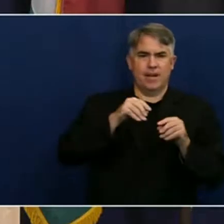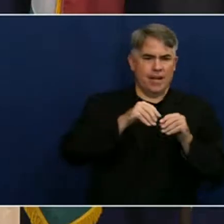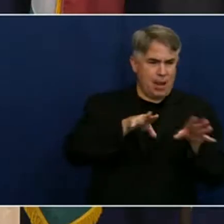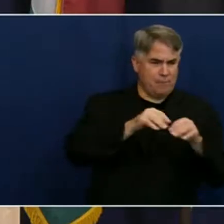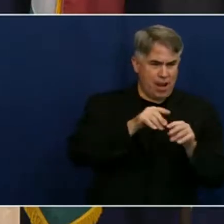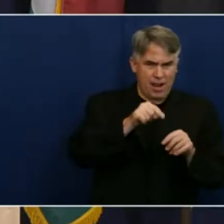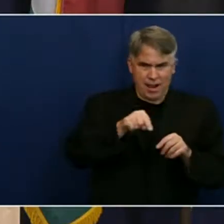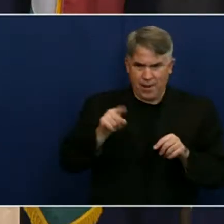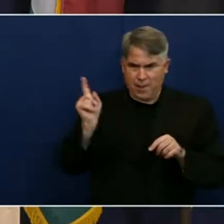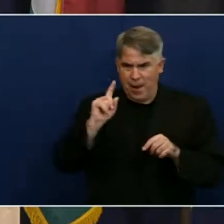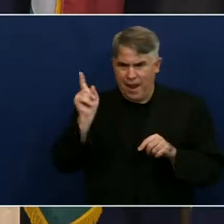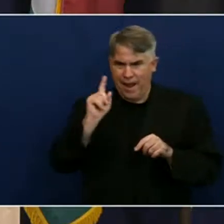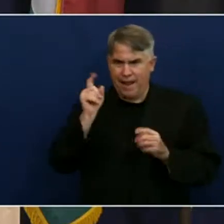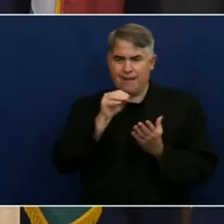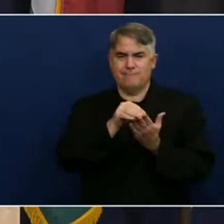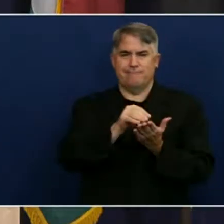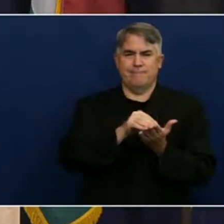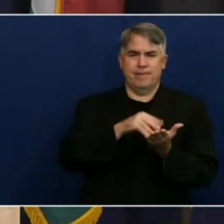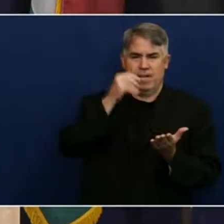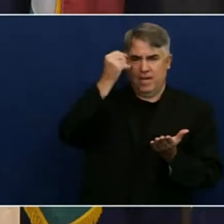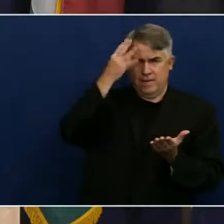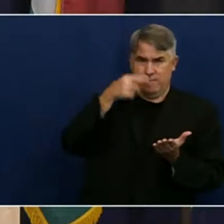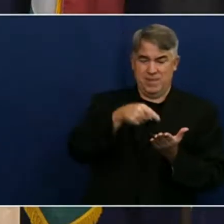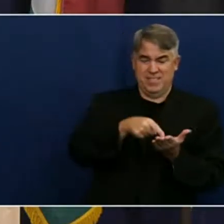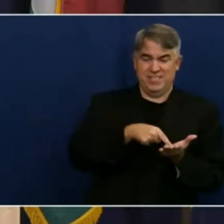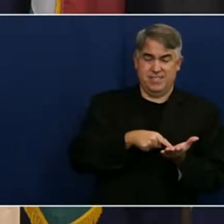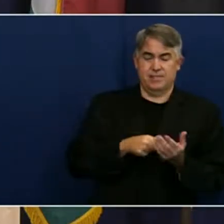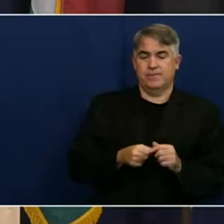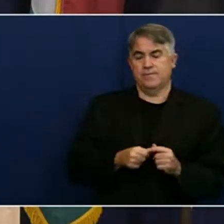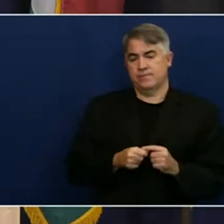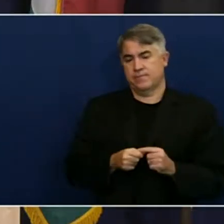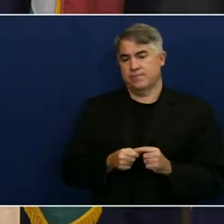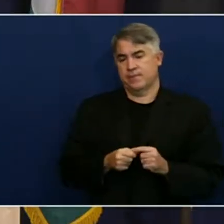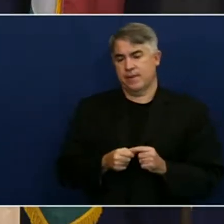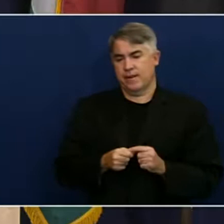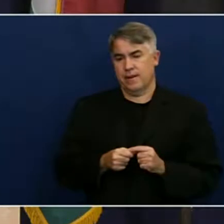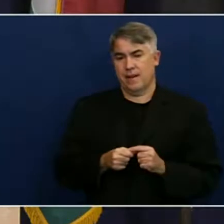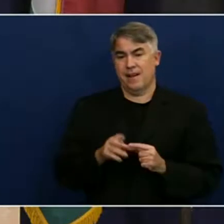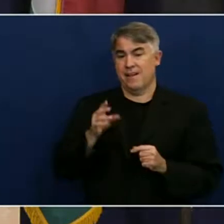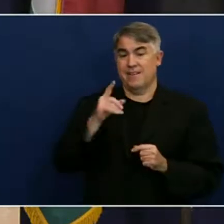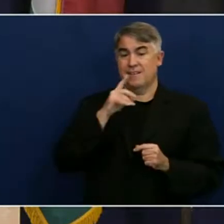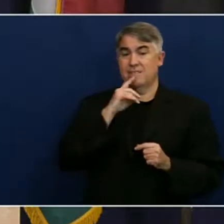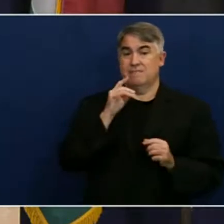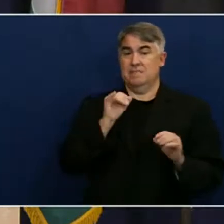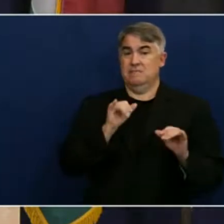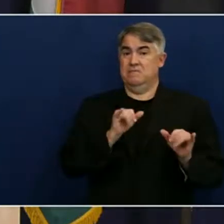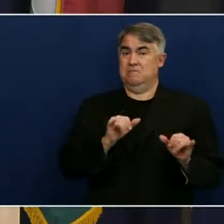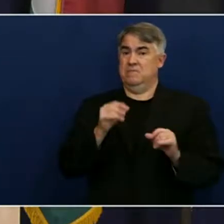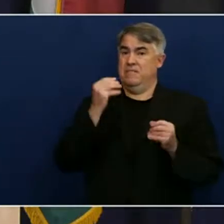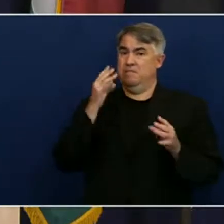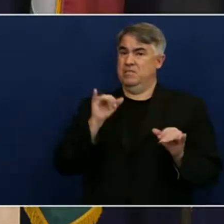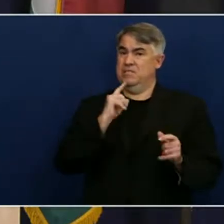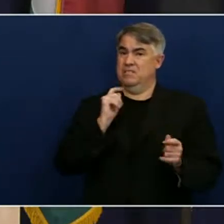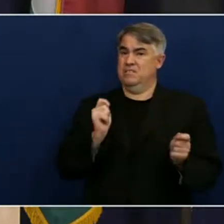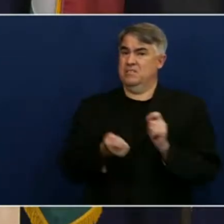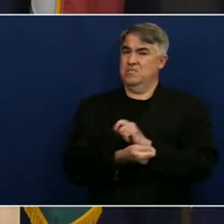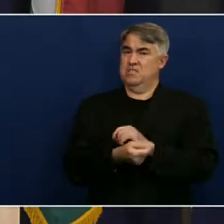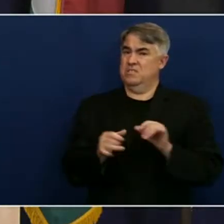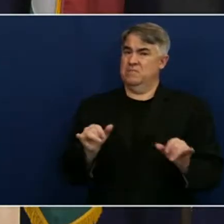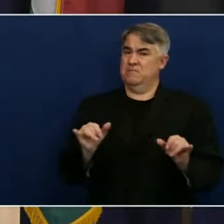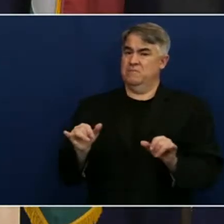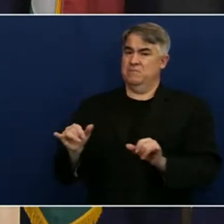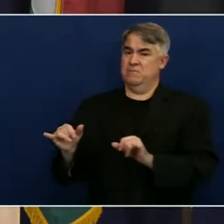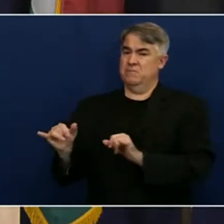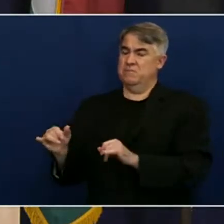have occurred in the various settings. And that has not changed. If you look at the various